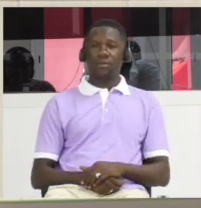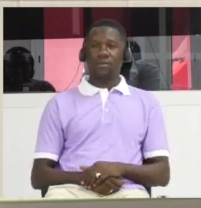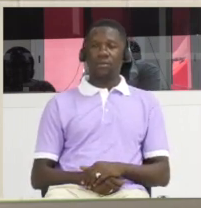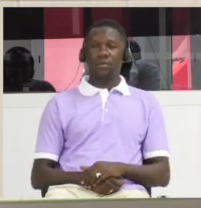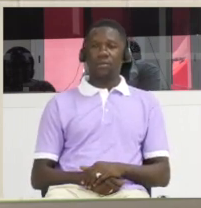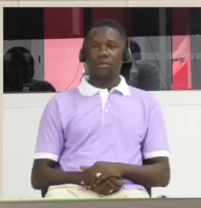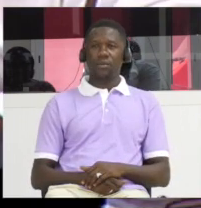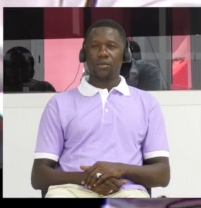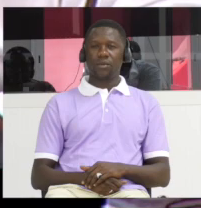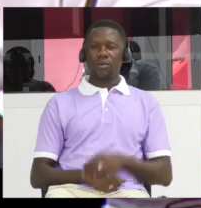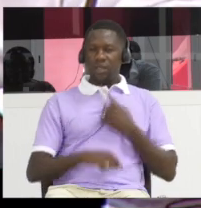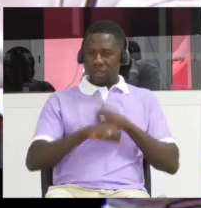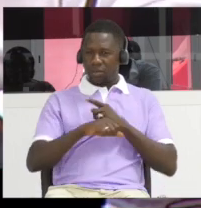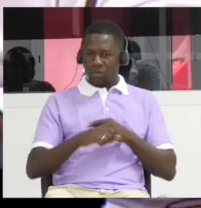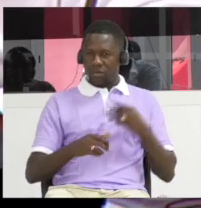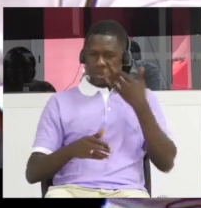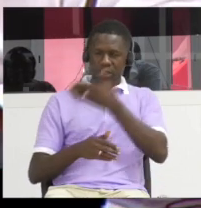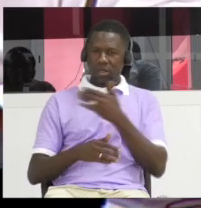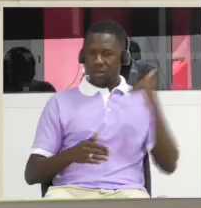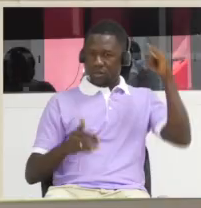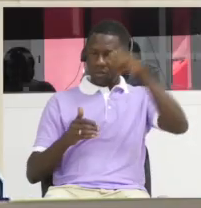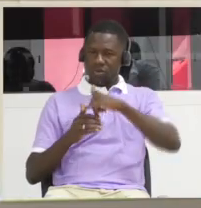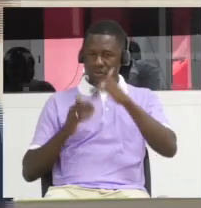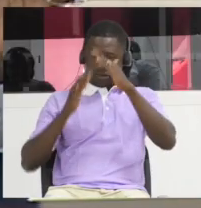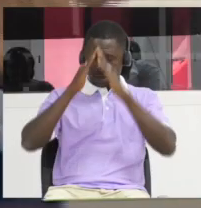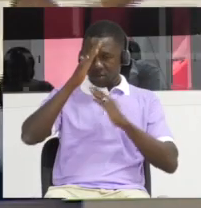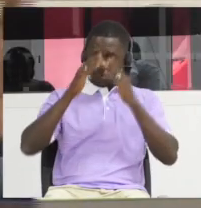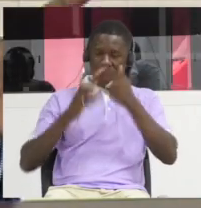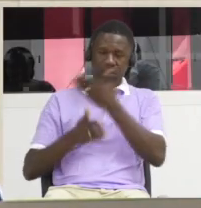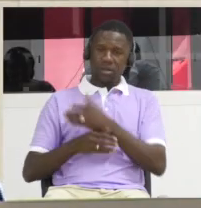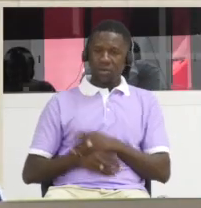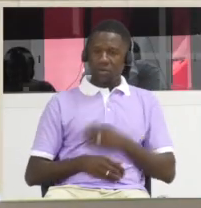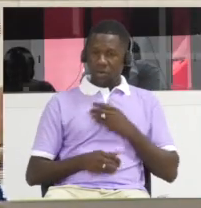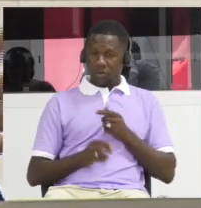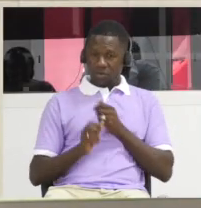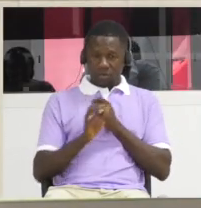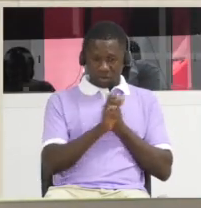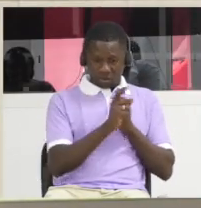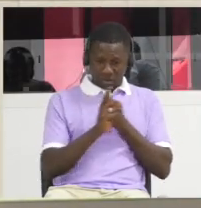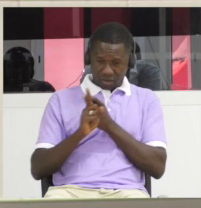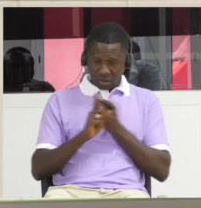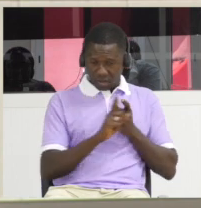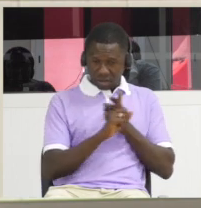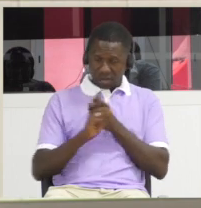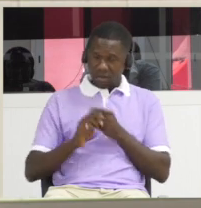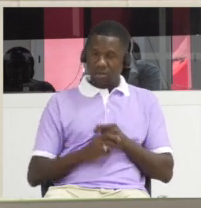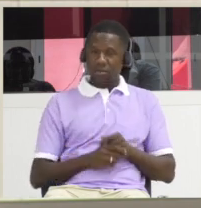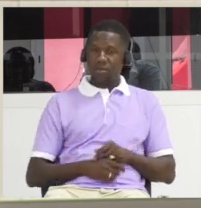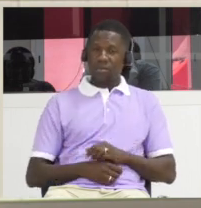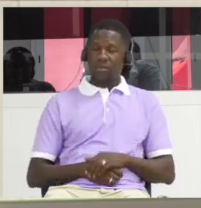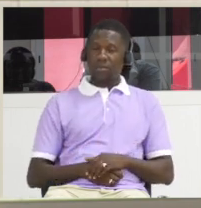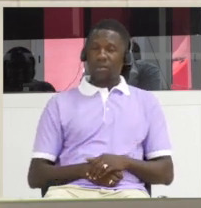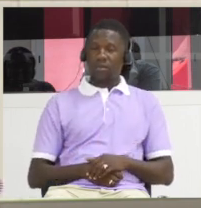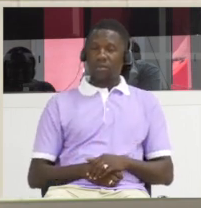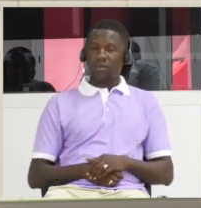were you guarded by the soldiers? Yeah, we were in an office where you have senior army officers were there,